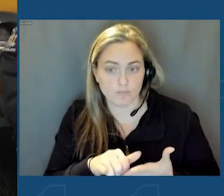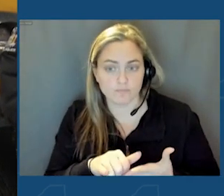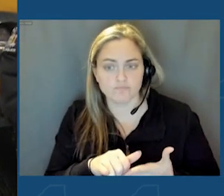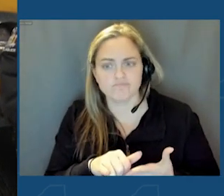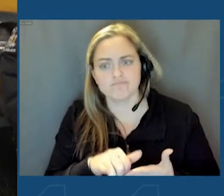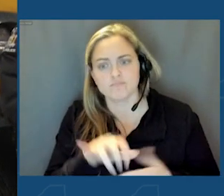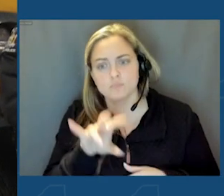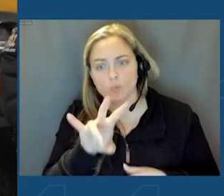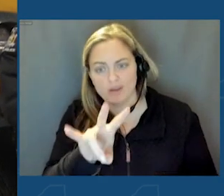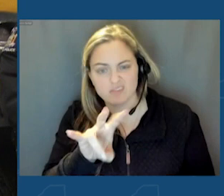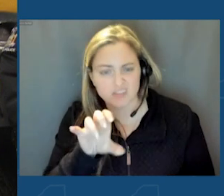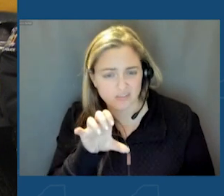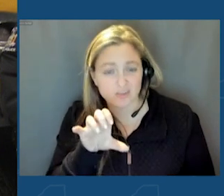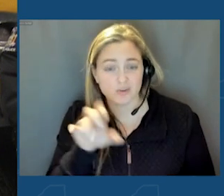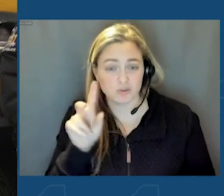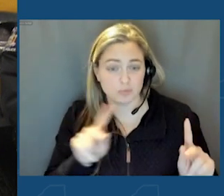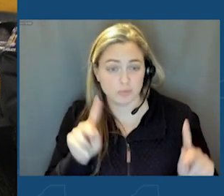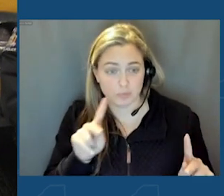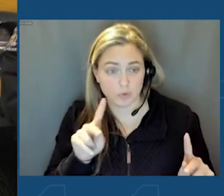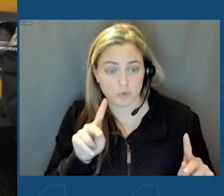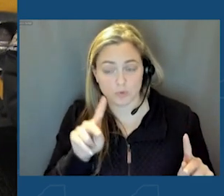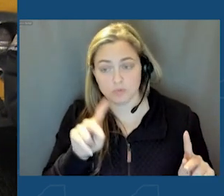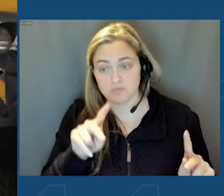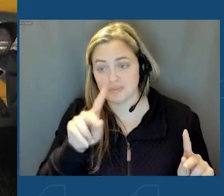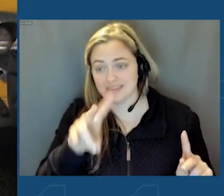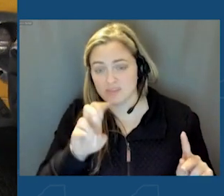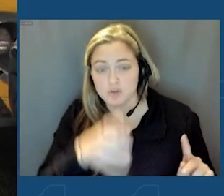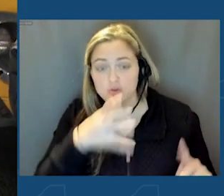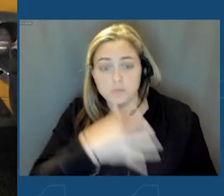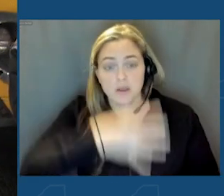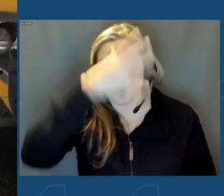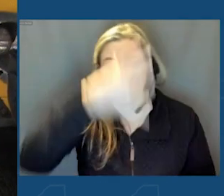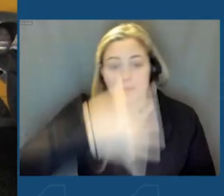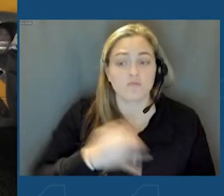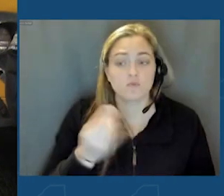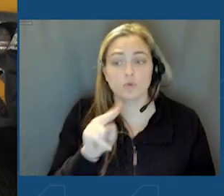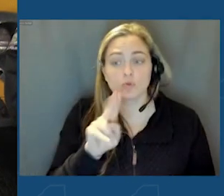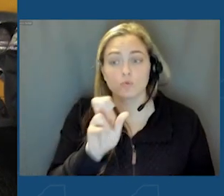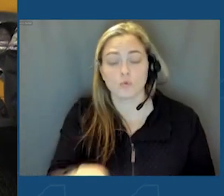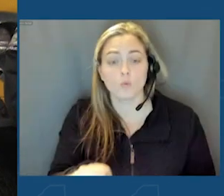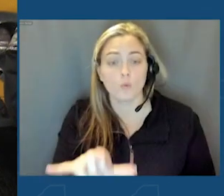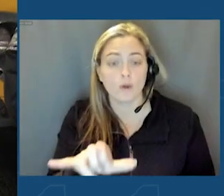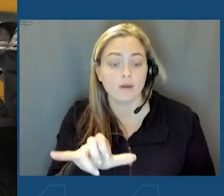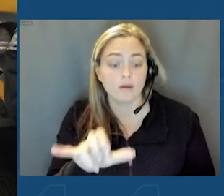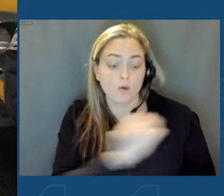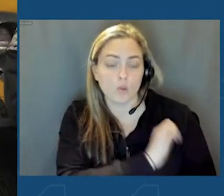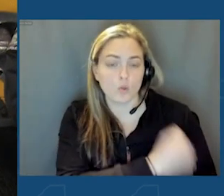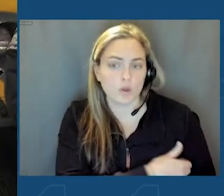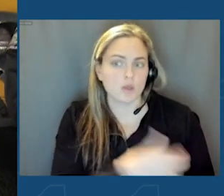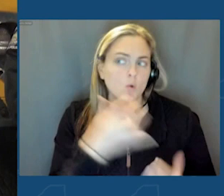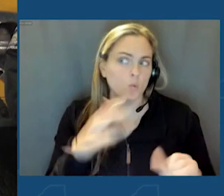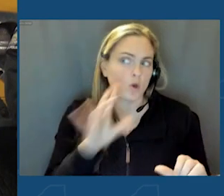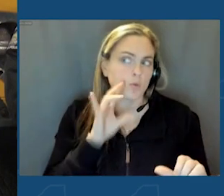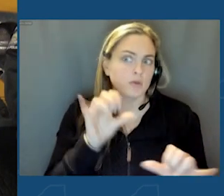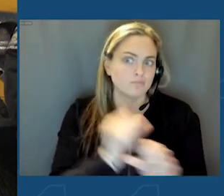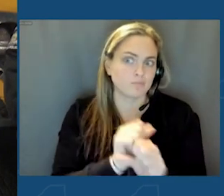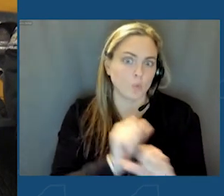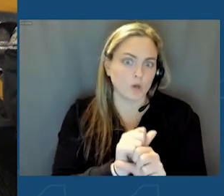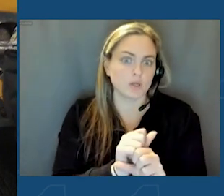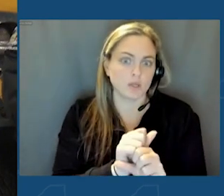700 Personnel 700 men and women of the three Authority who are spending have been and will be spending this holiday weekend